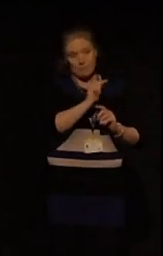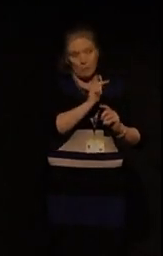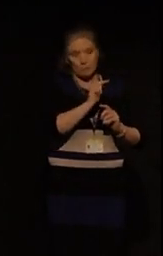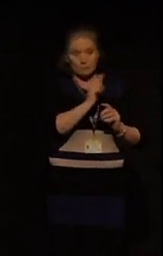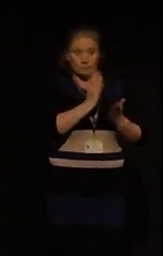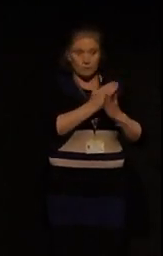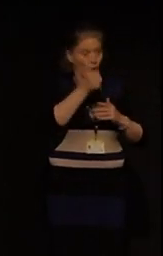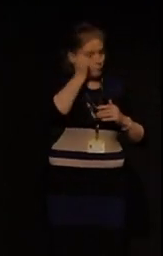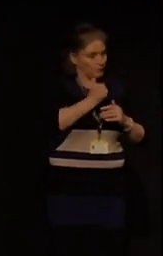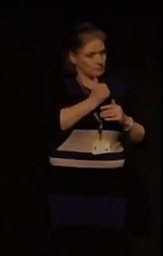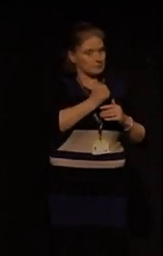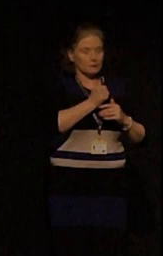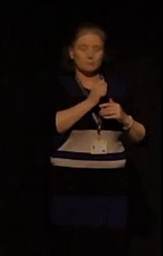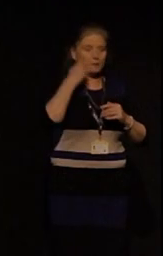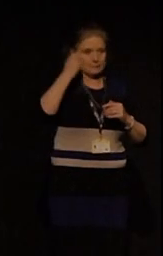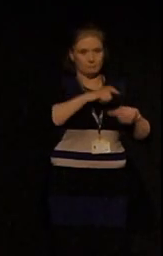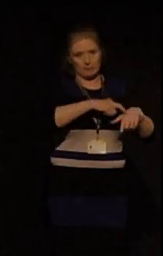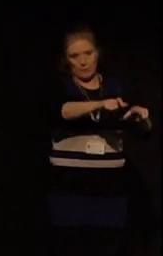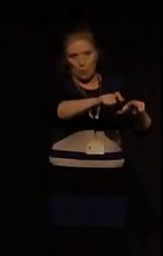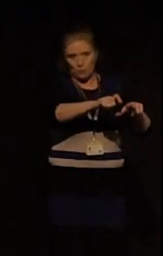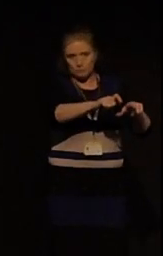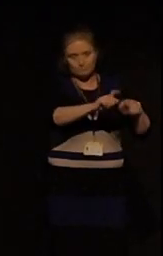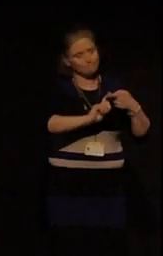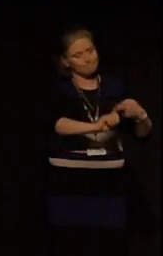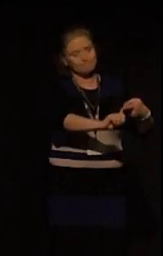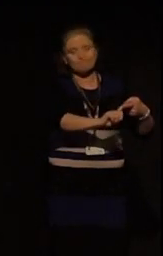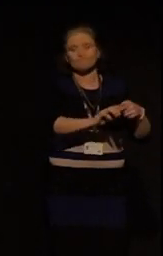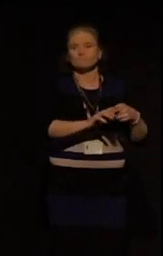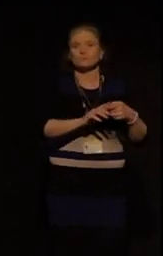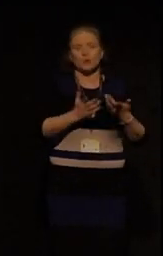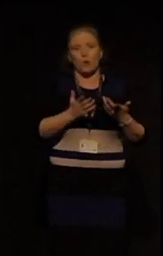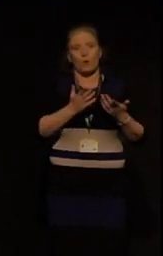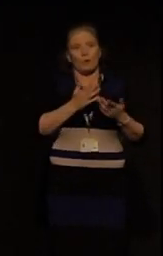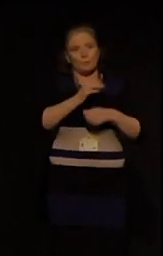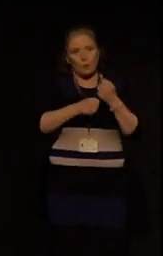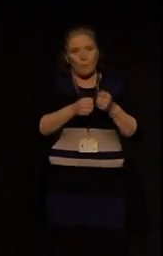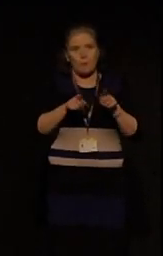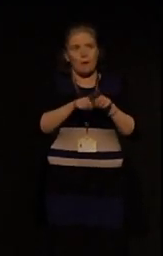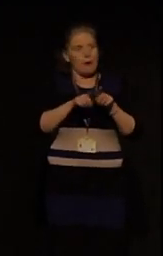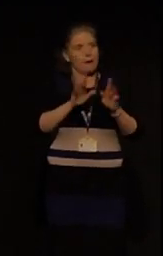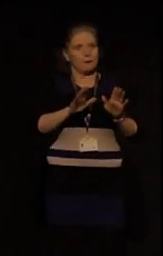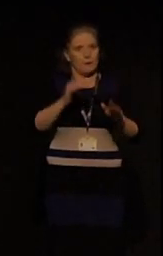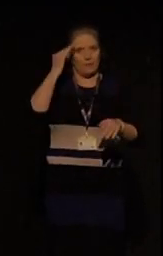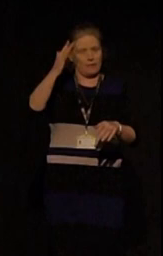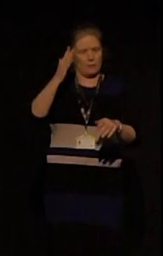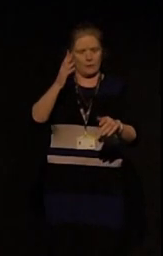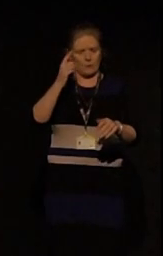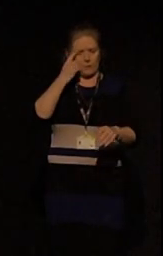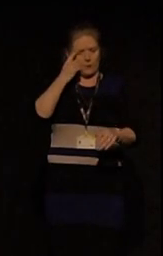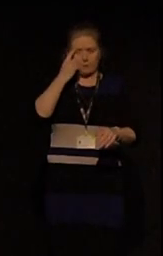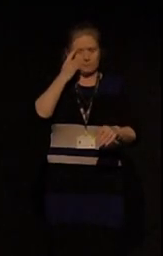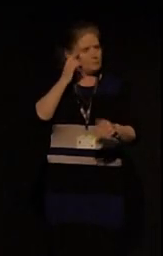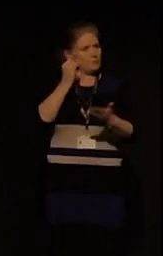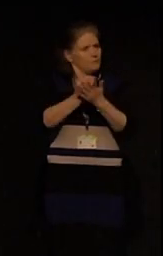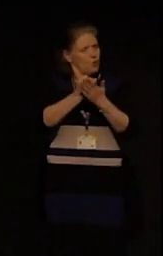do this, the tinnitus persists. So that led to a major change in our thinking about where